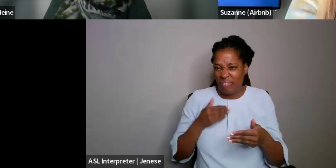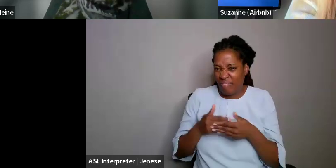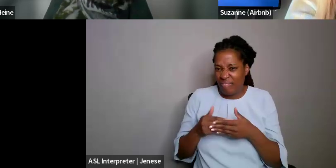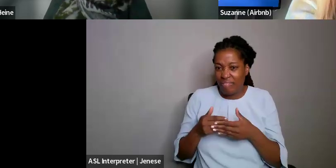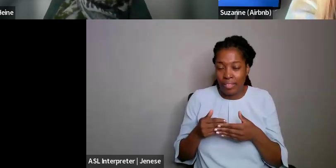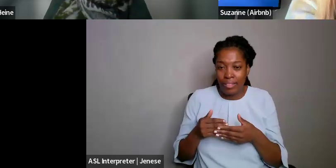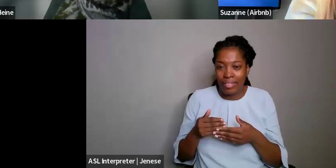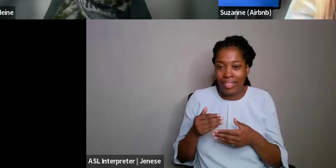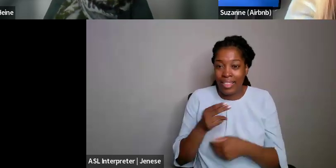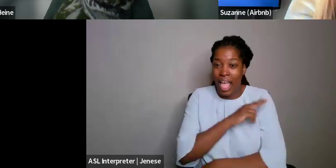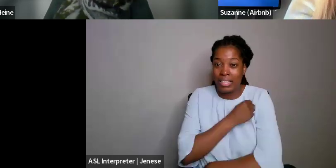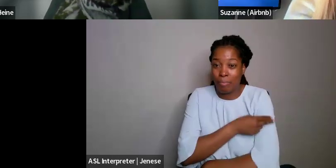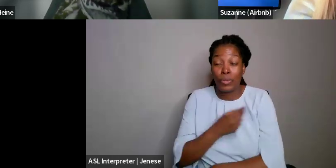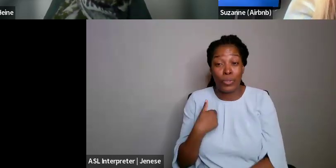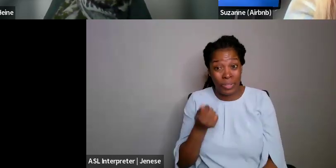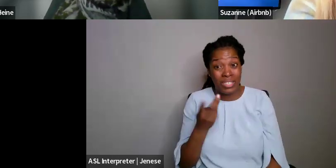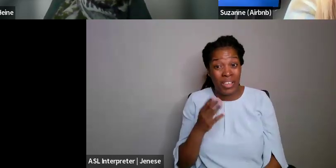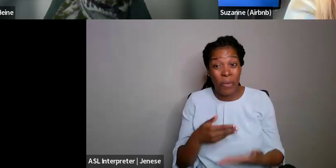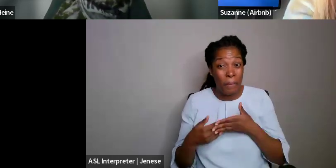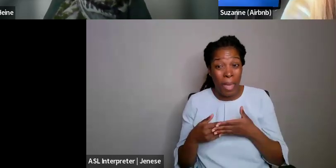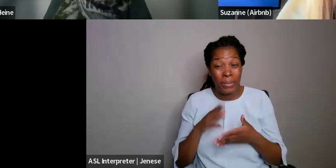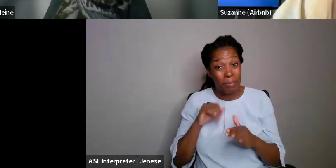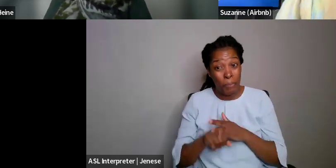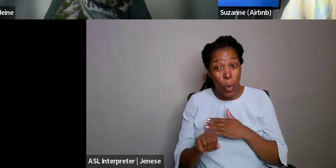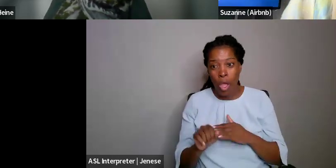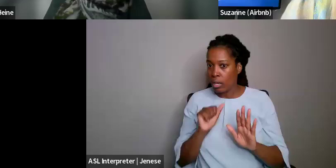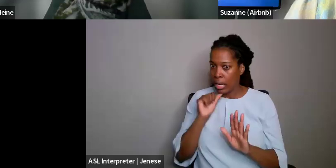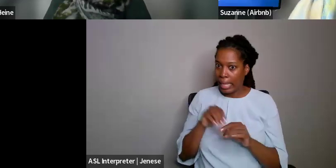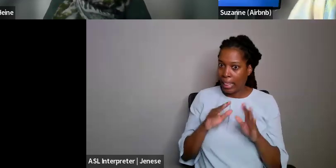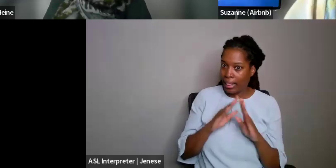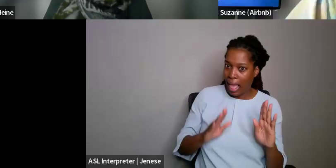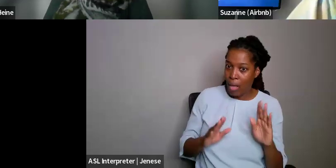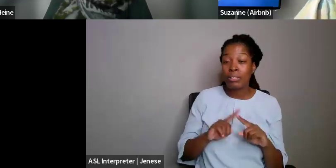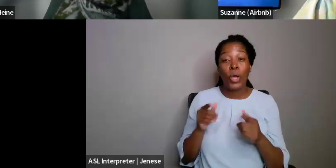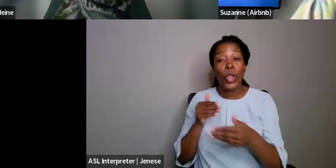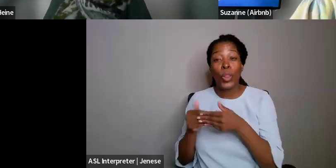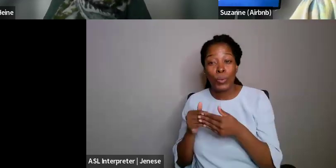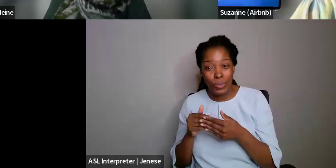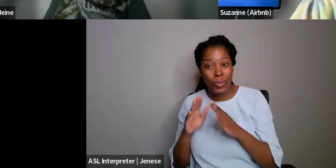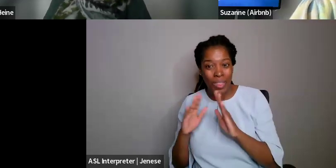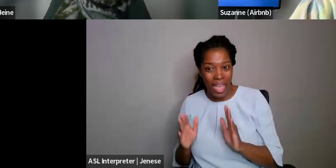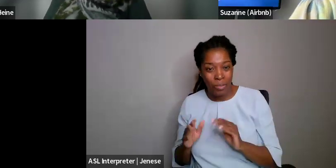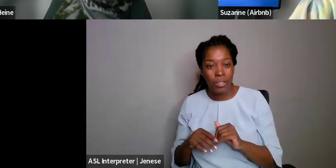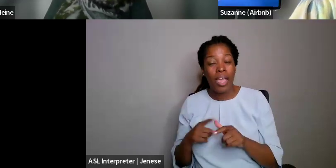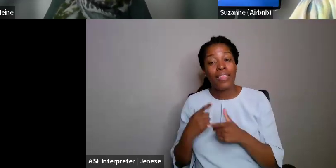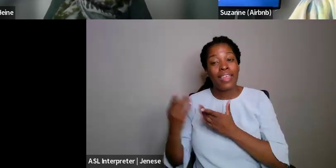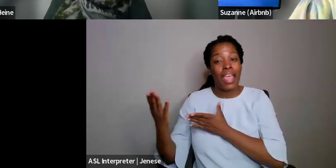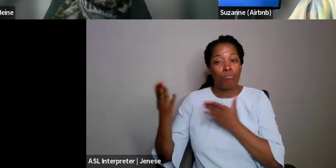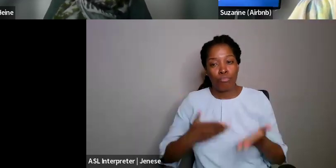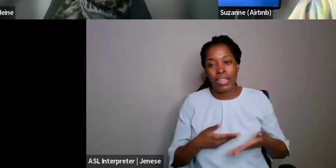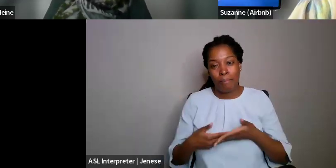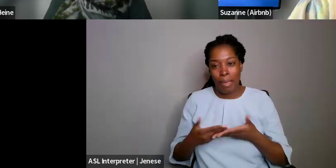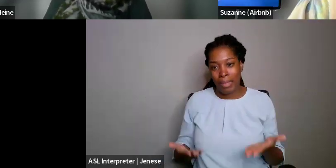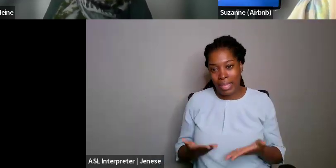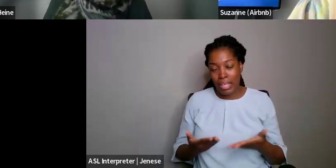few babies being born, not in the house, but close to the house, and then they bring the baby back to the house